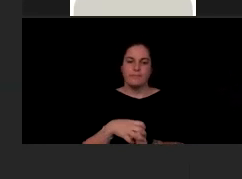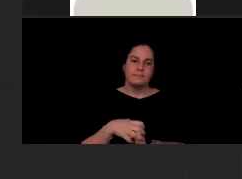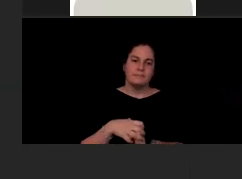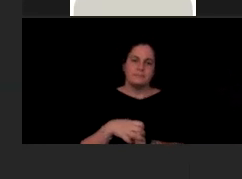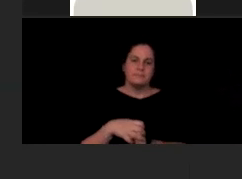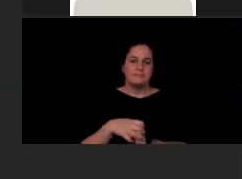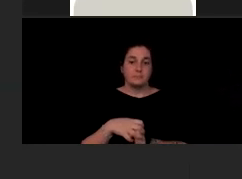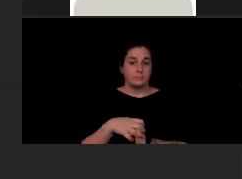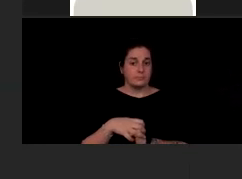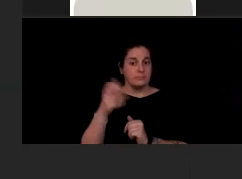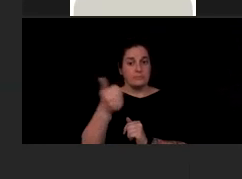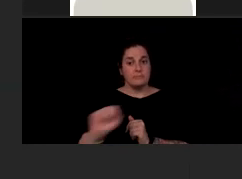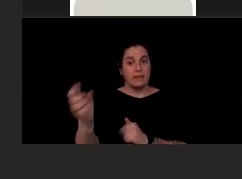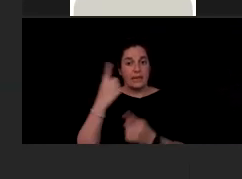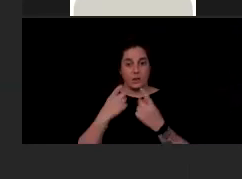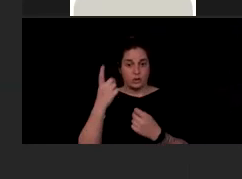Any questions?